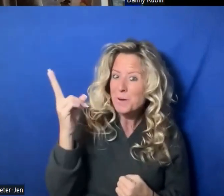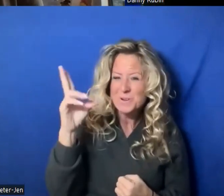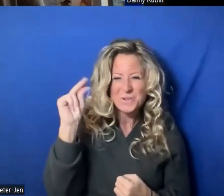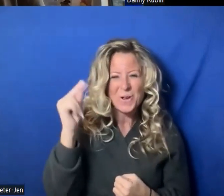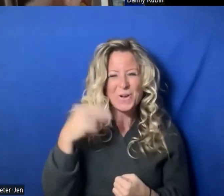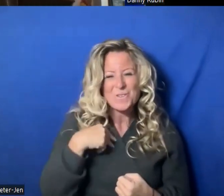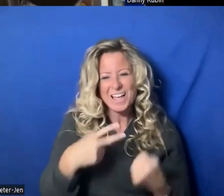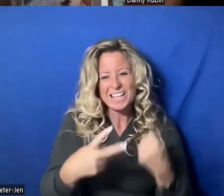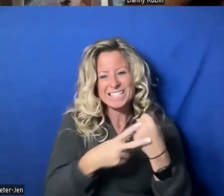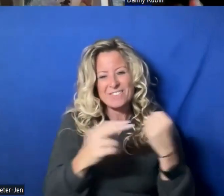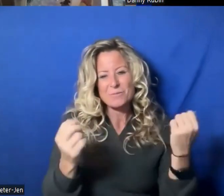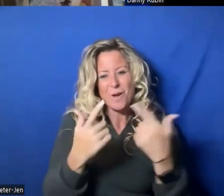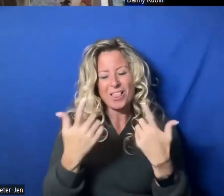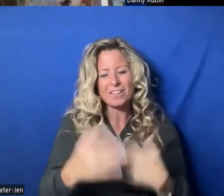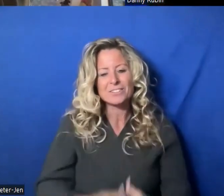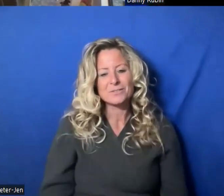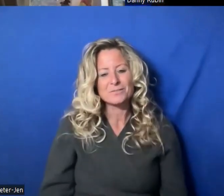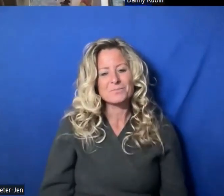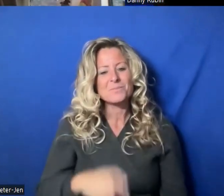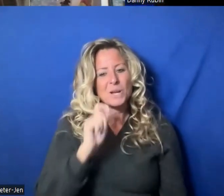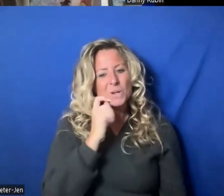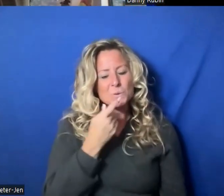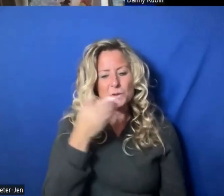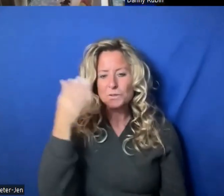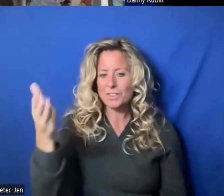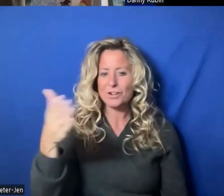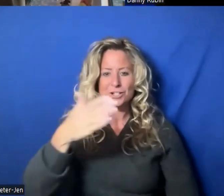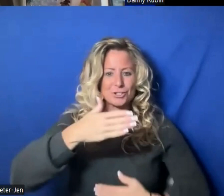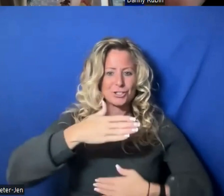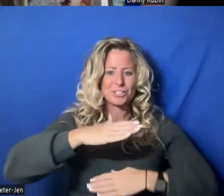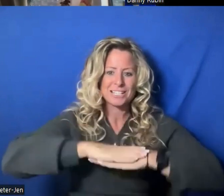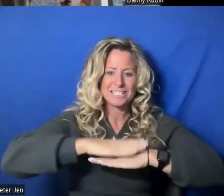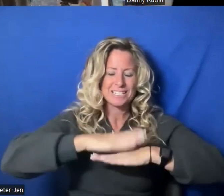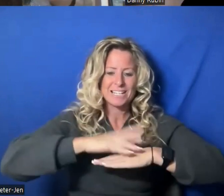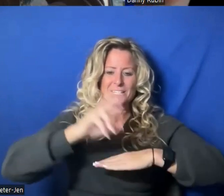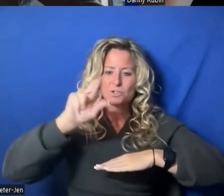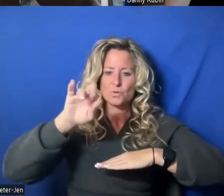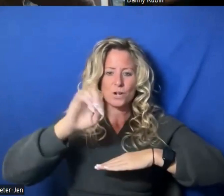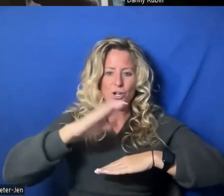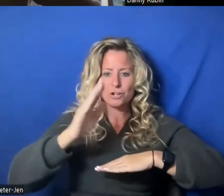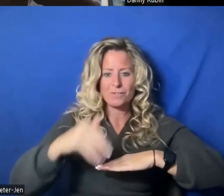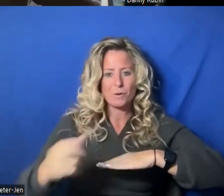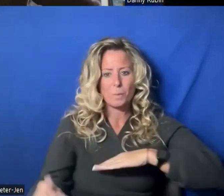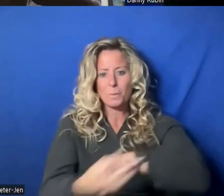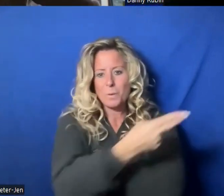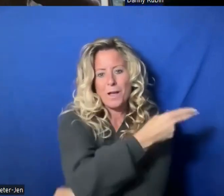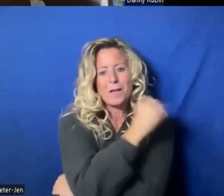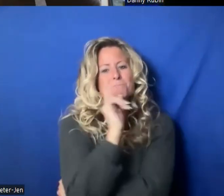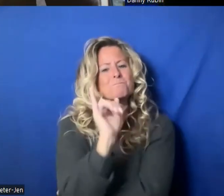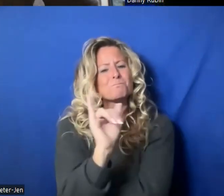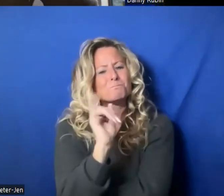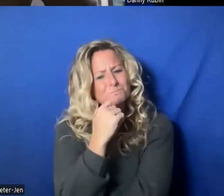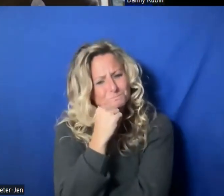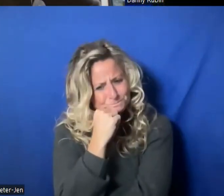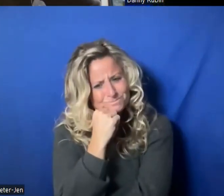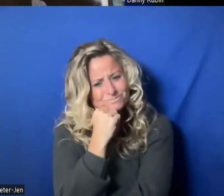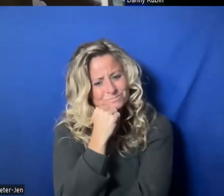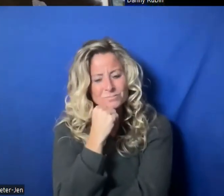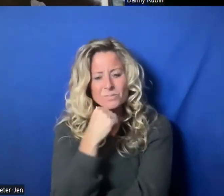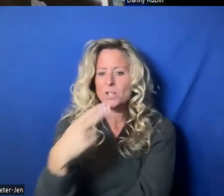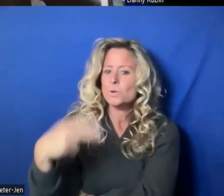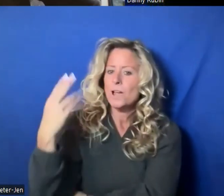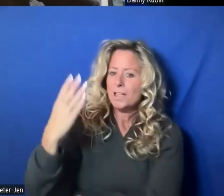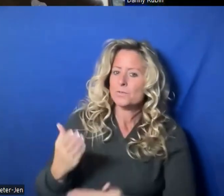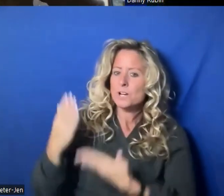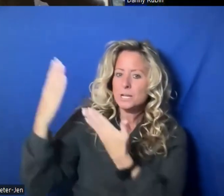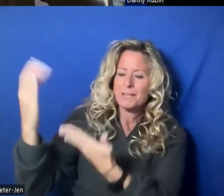out. Nope. It's really cool. And they're right at your desk, right? Because they're so rare. You never want to throw them away. Yeah. So I highly recommend that